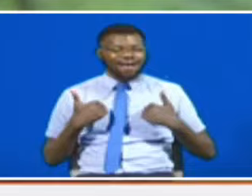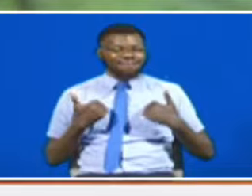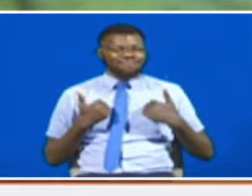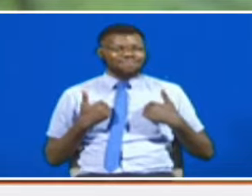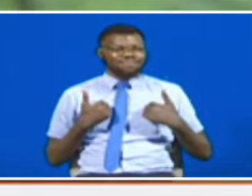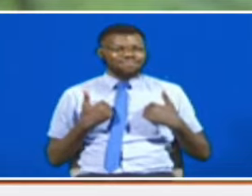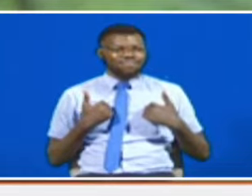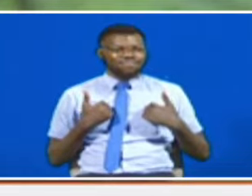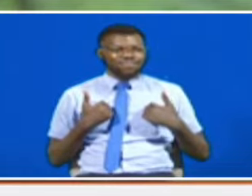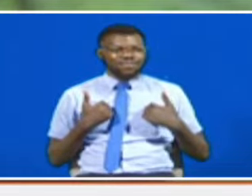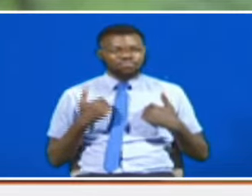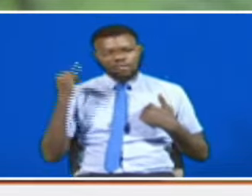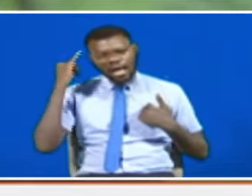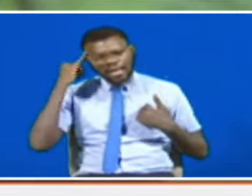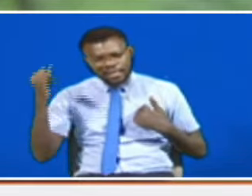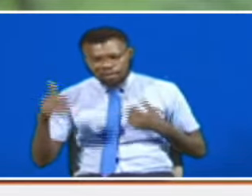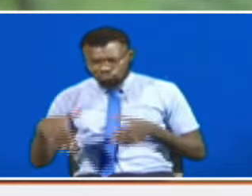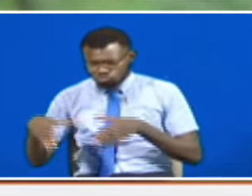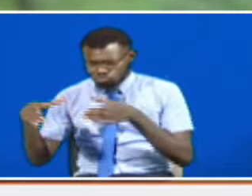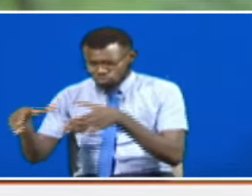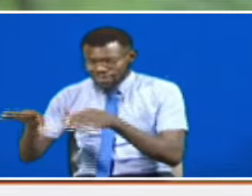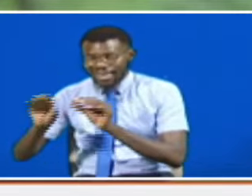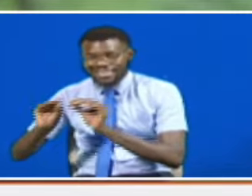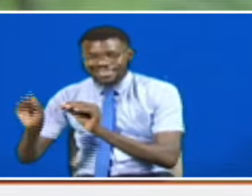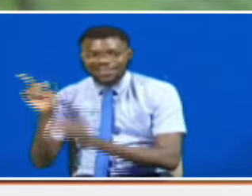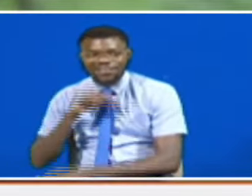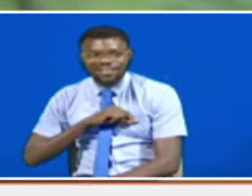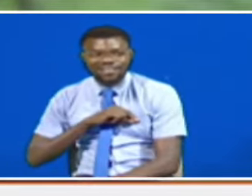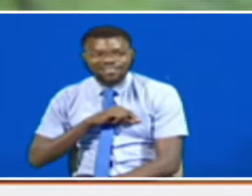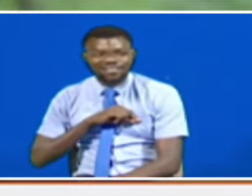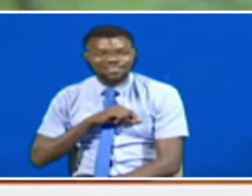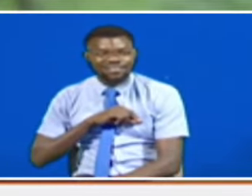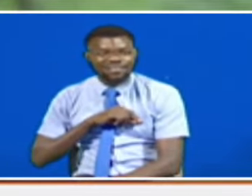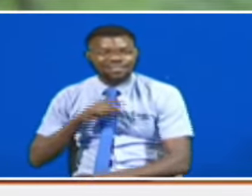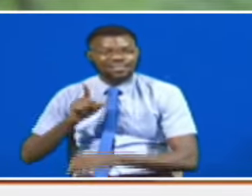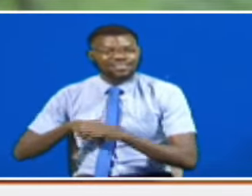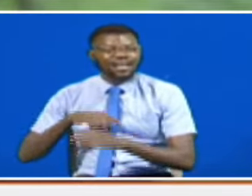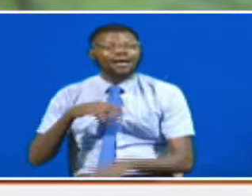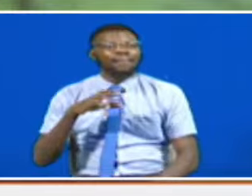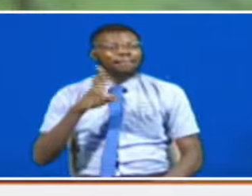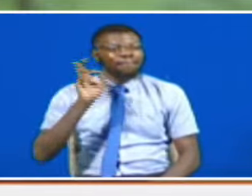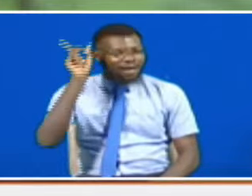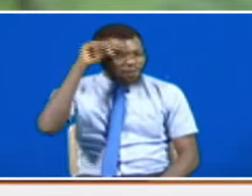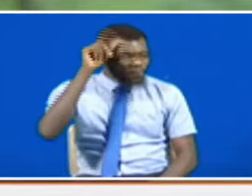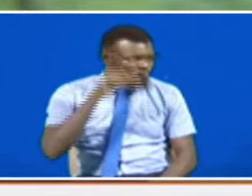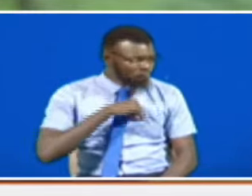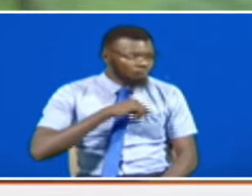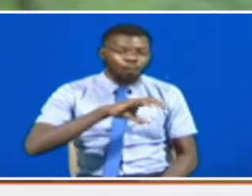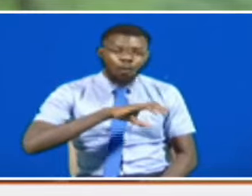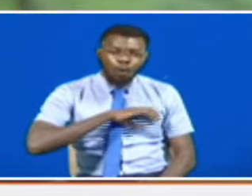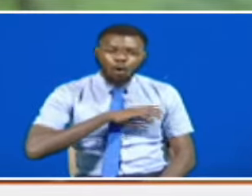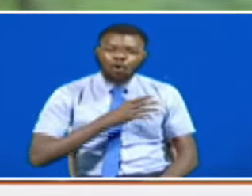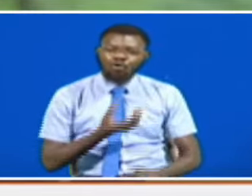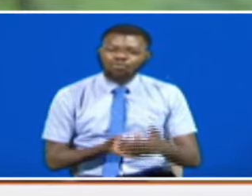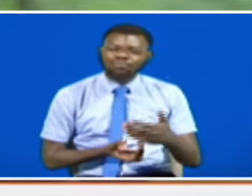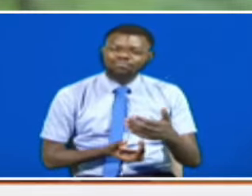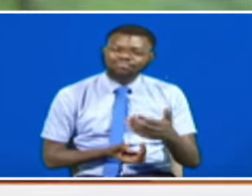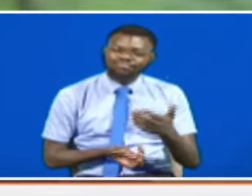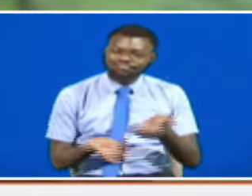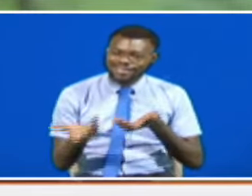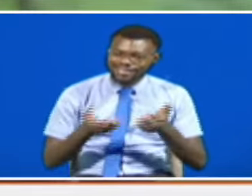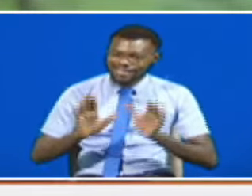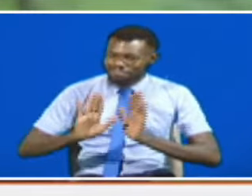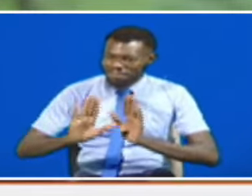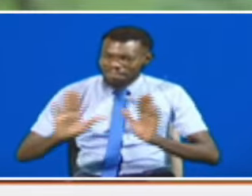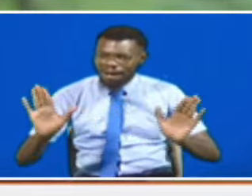whatever trainees that we train in our students, once they graduate, they're able to come up with their own businesses or get some employment